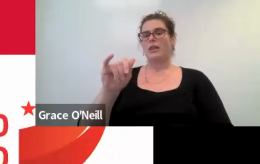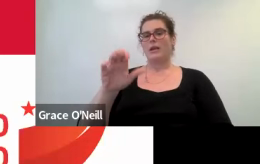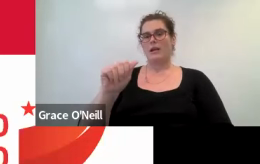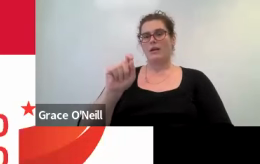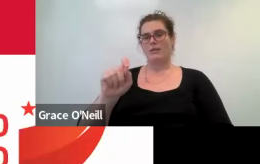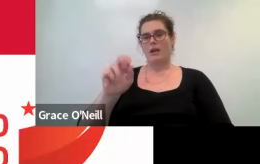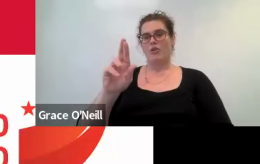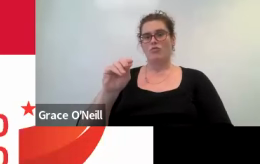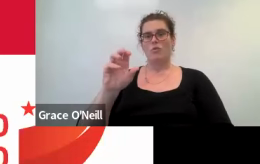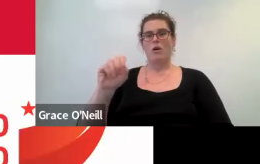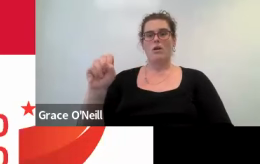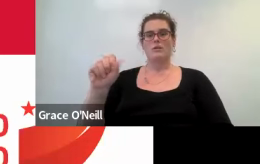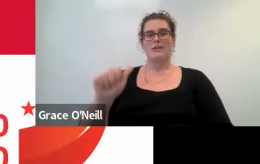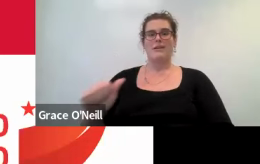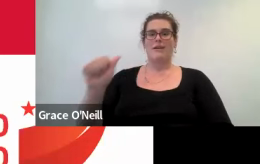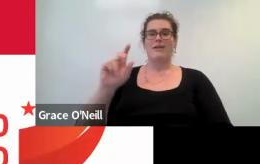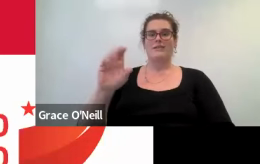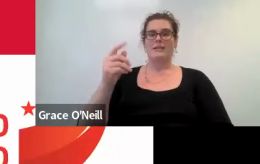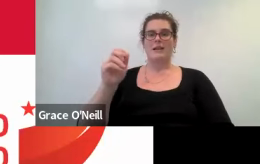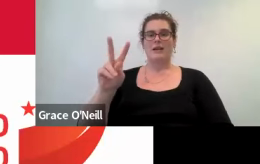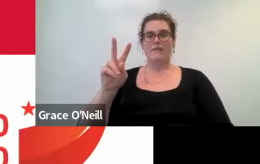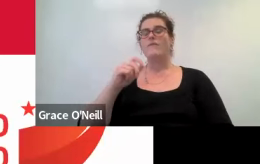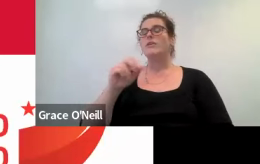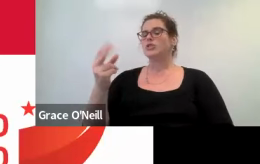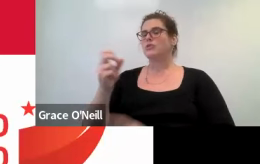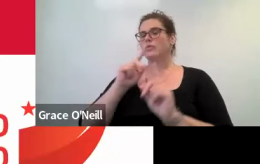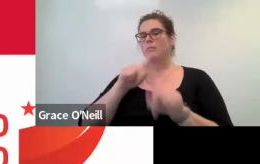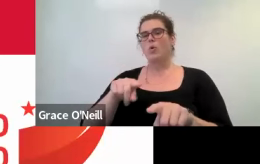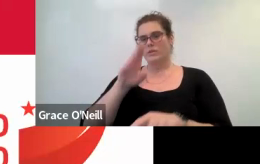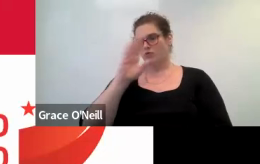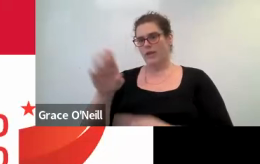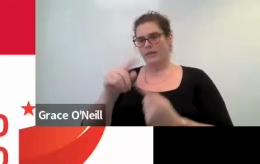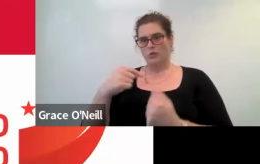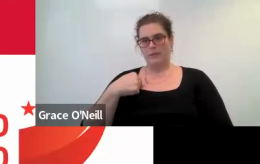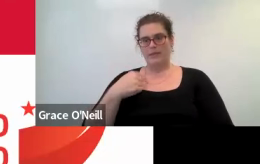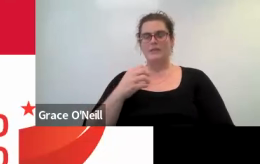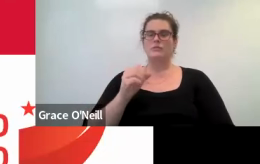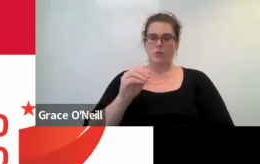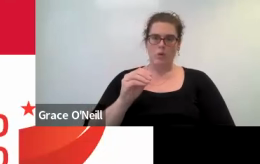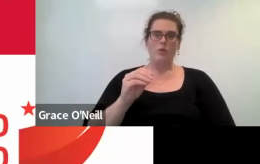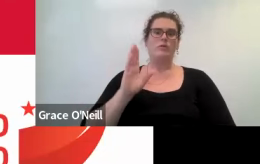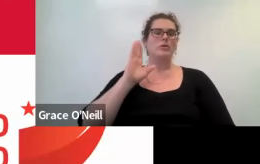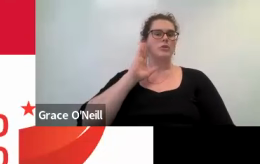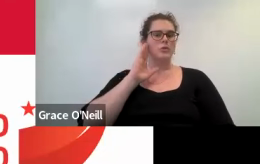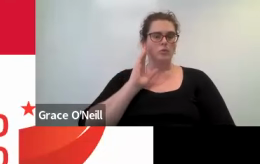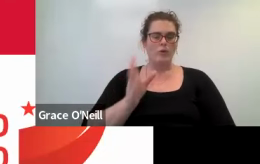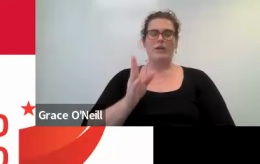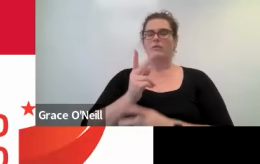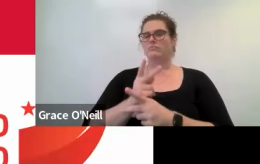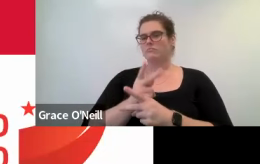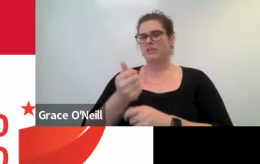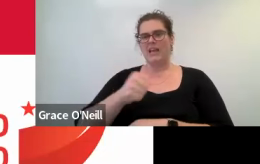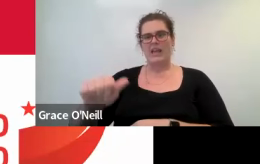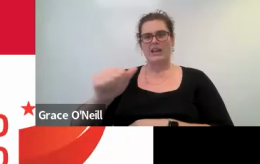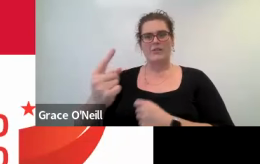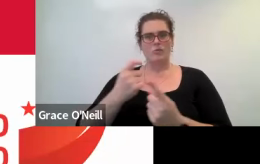come up, and she reports directly to me, and she'll report any questions or suggestions that you have.